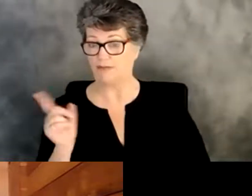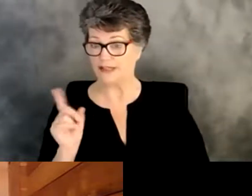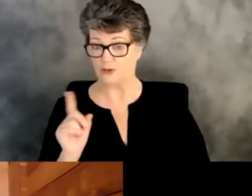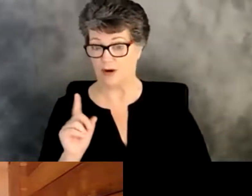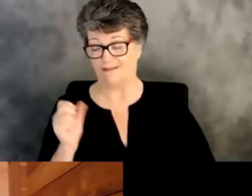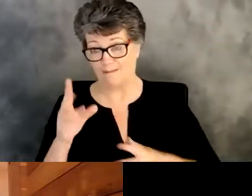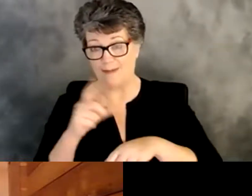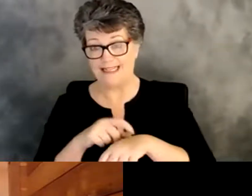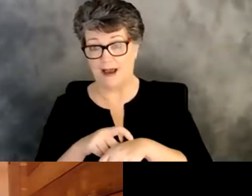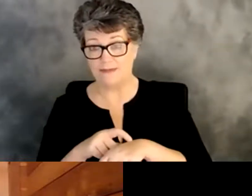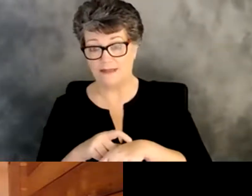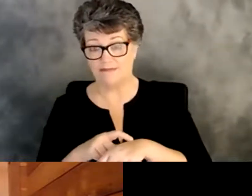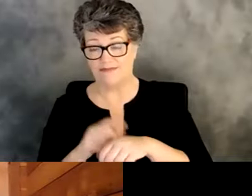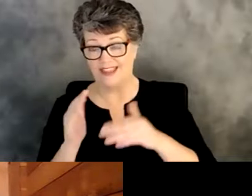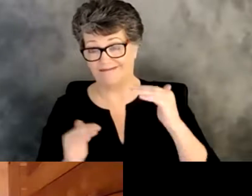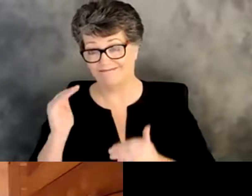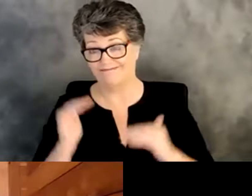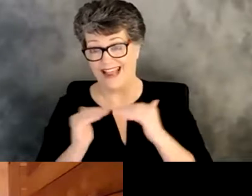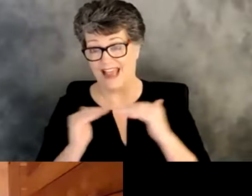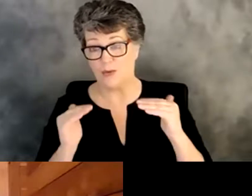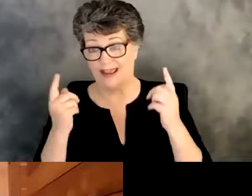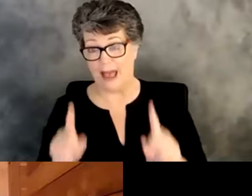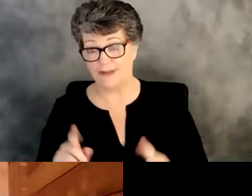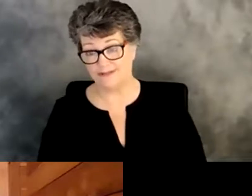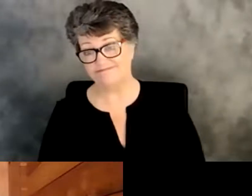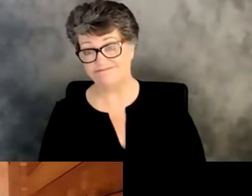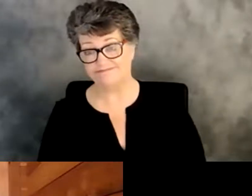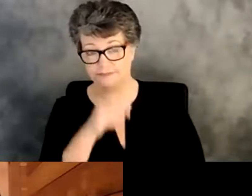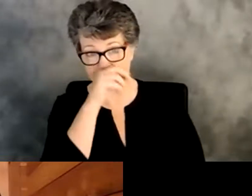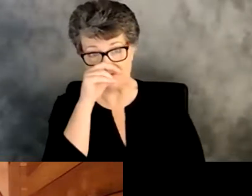of times the inequities exist and the need is the greatest.